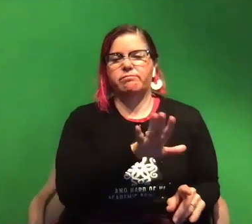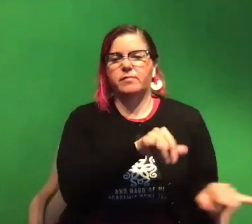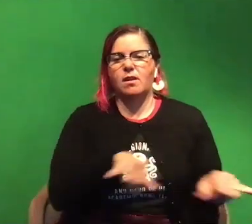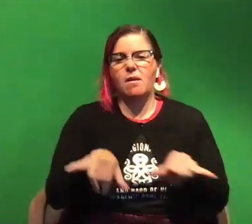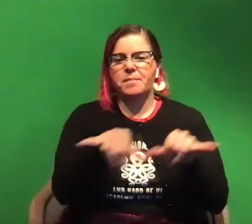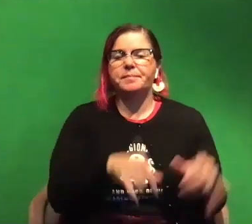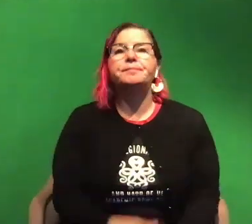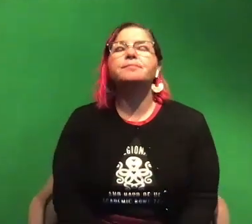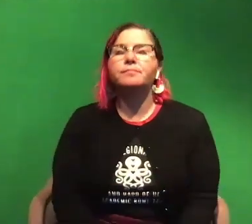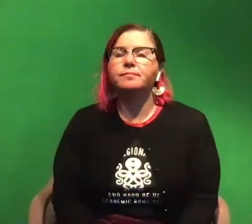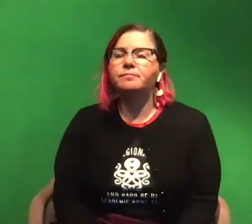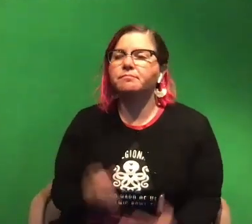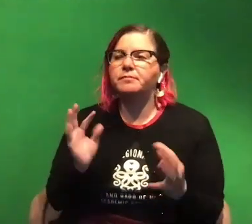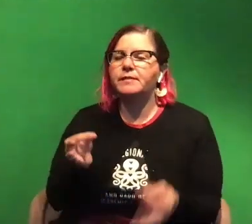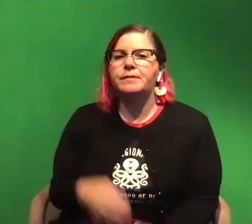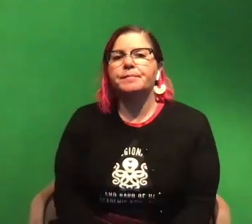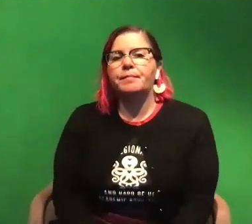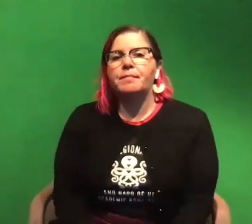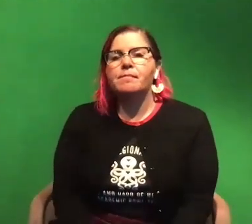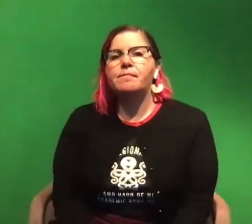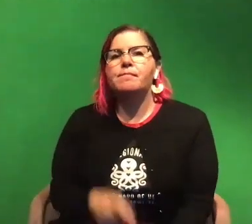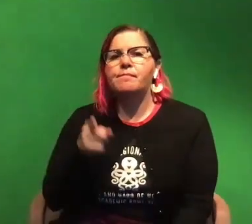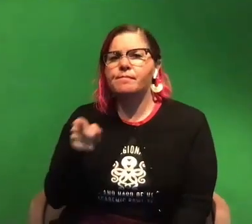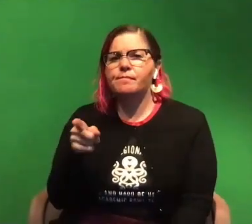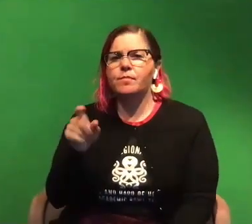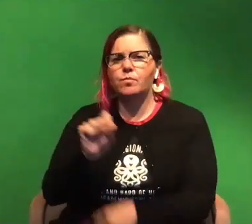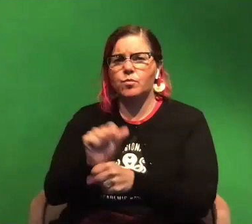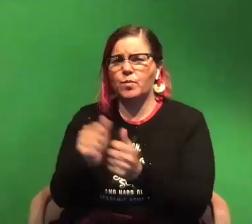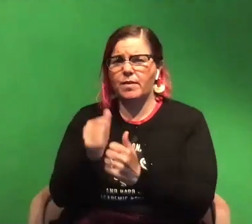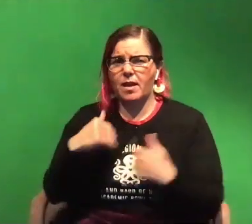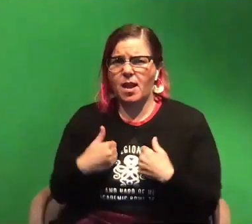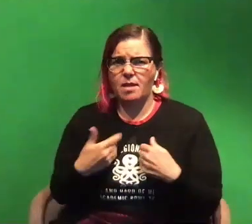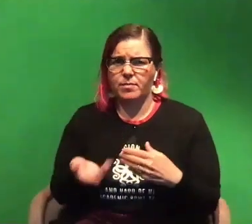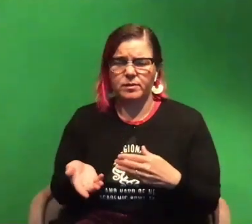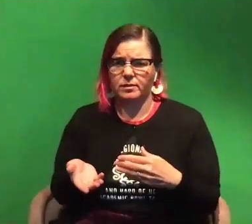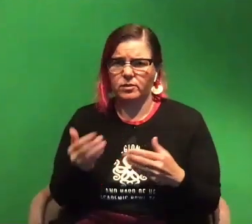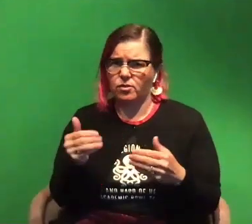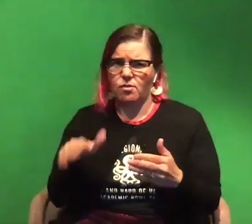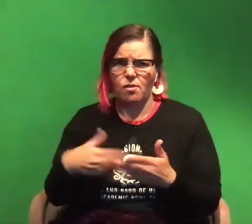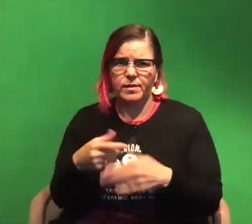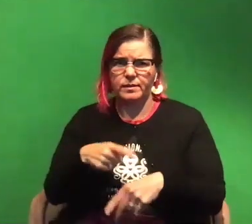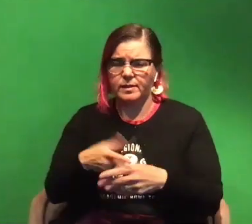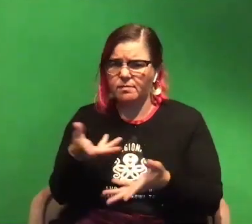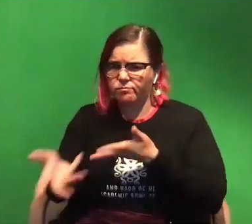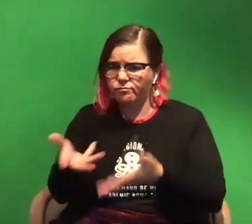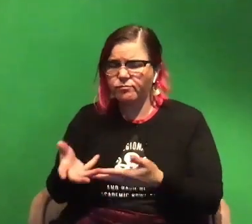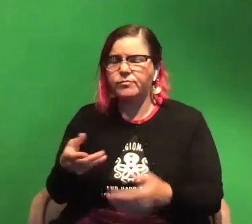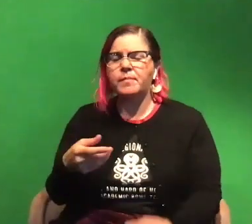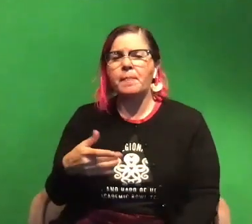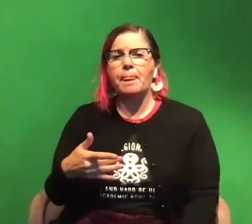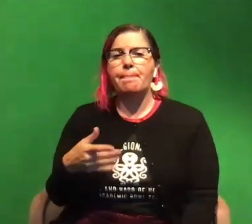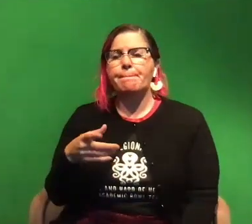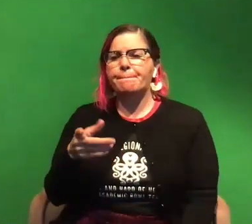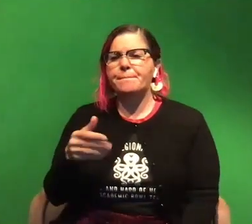For sure. Cool. So you're working with these animals all the time. You're around them all the time. Can you get a sense of how